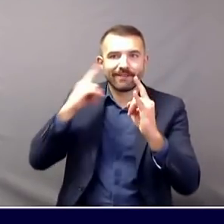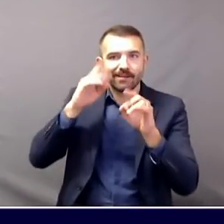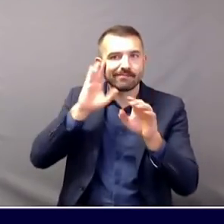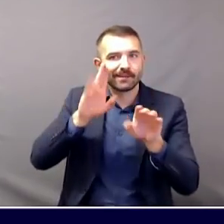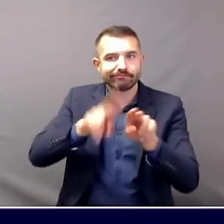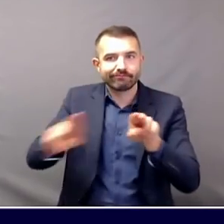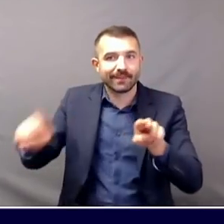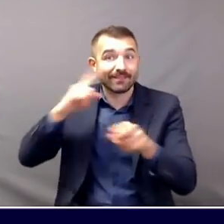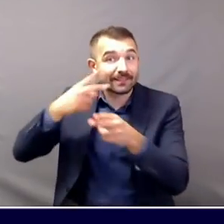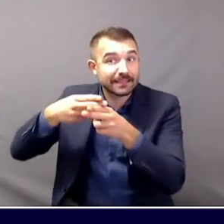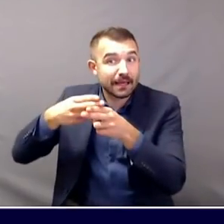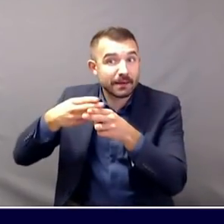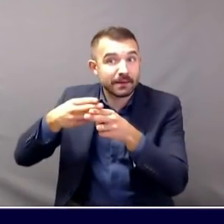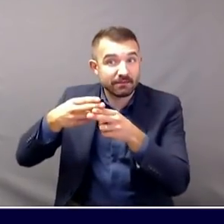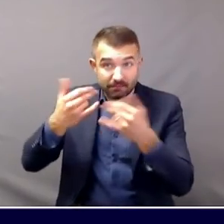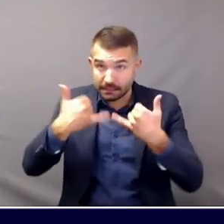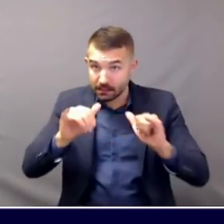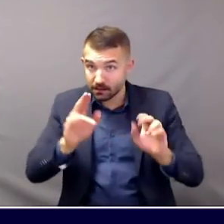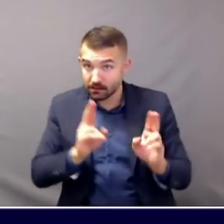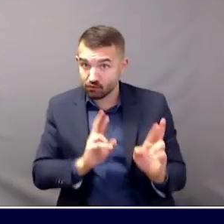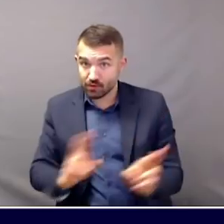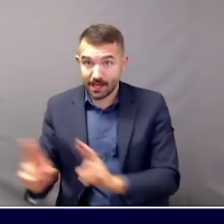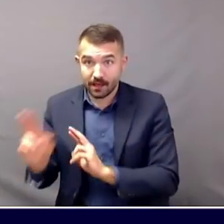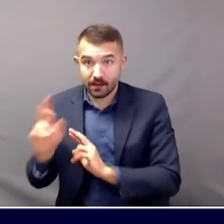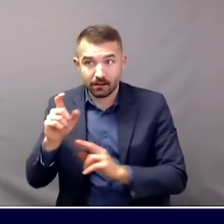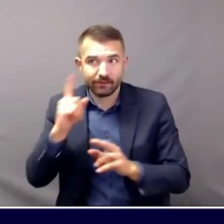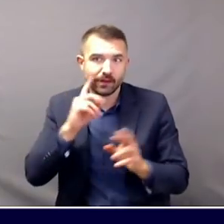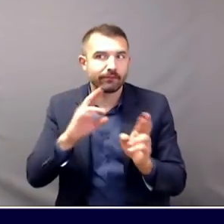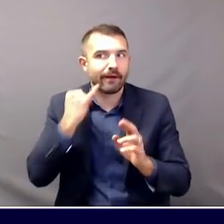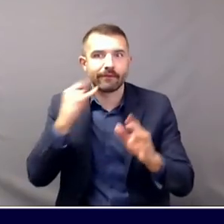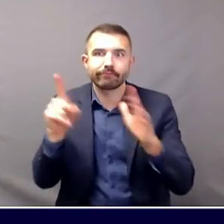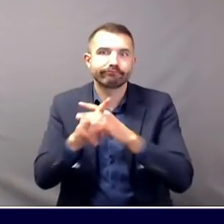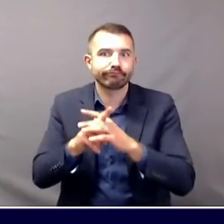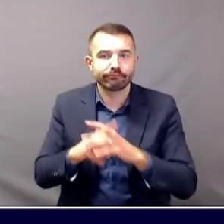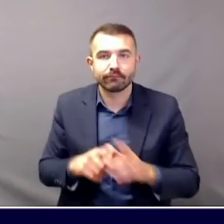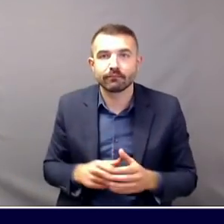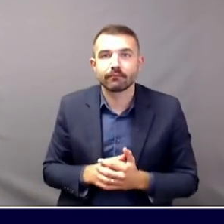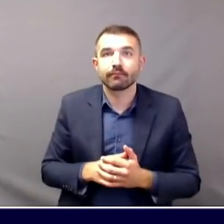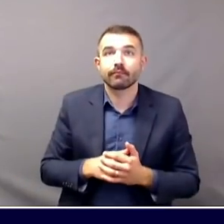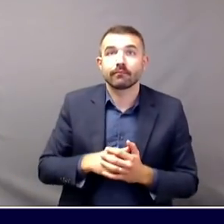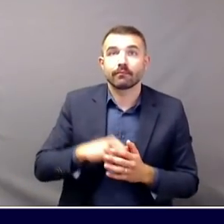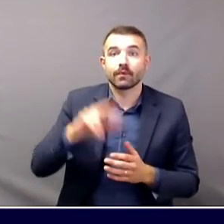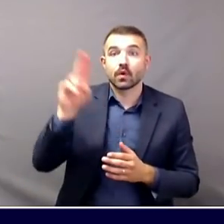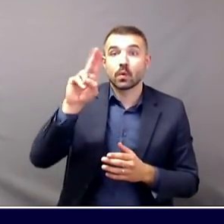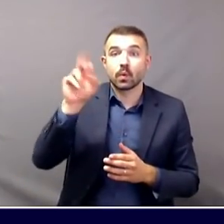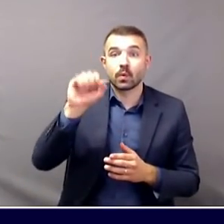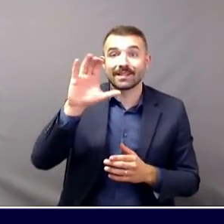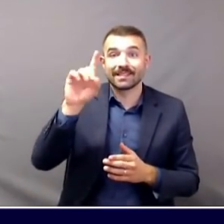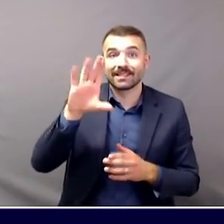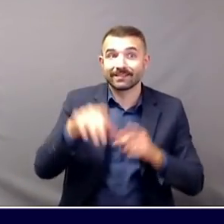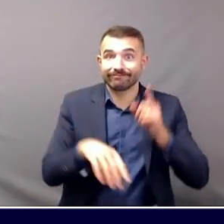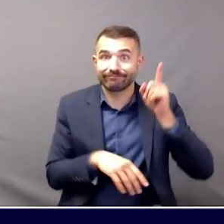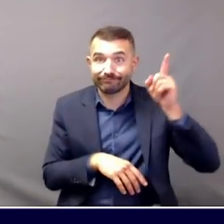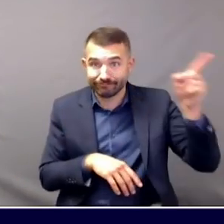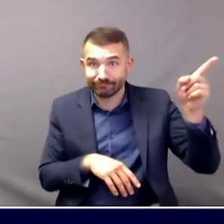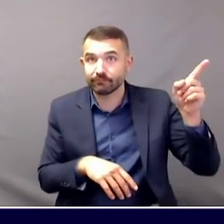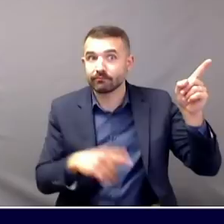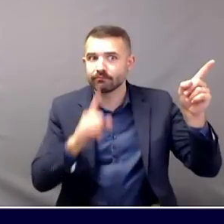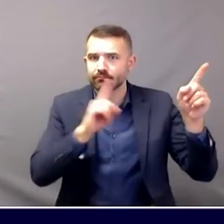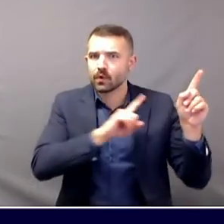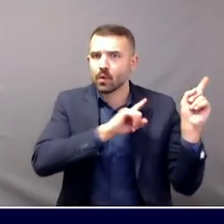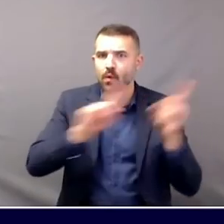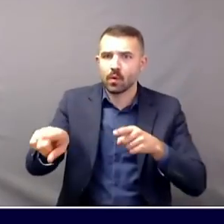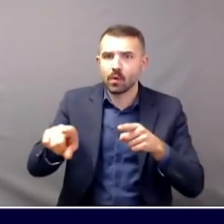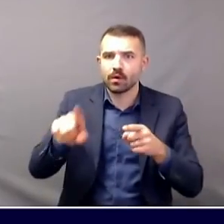that was published says that they're seeing some patients that require readmittance to the hospital and ongoing clinical care.